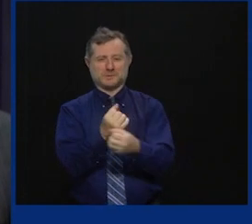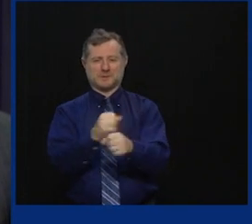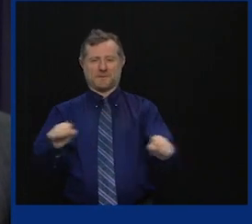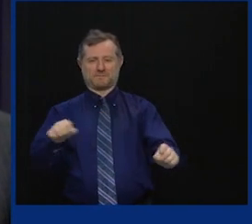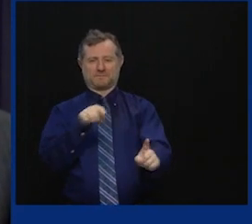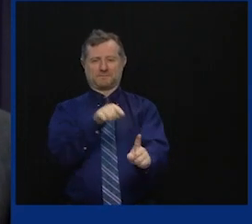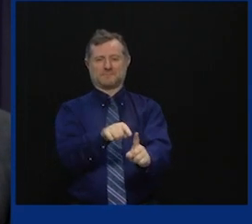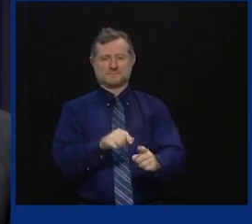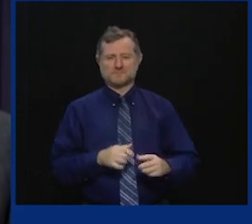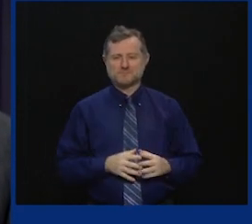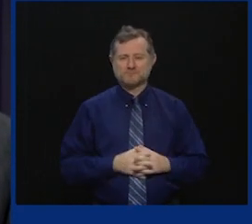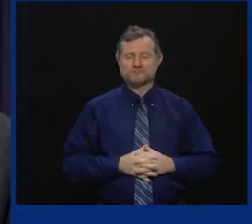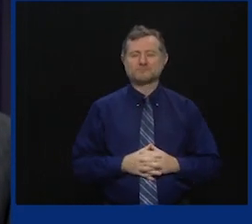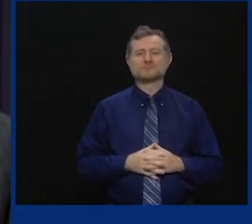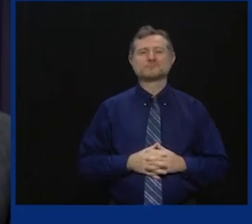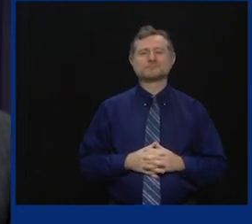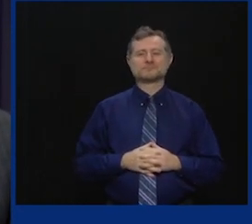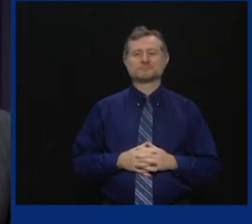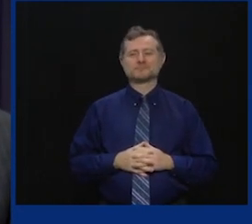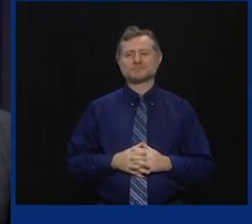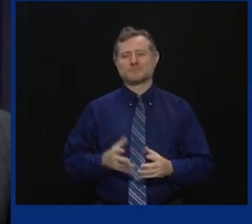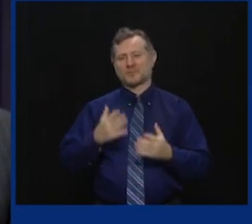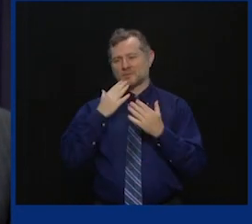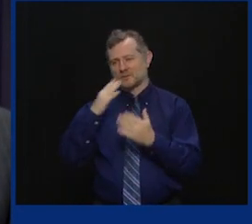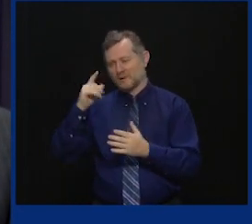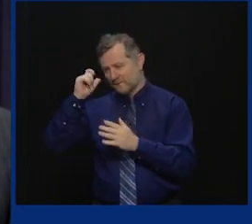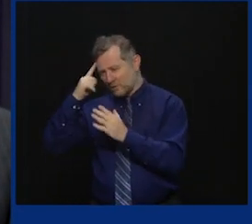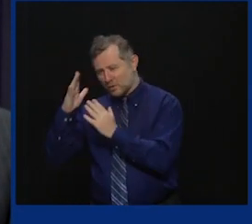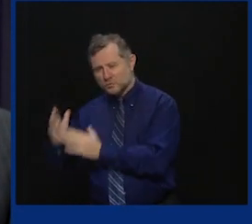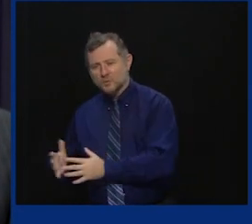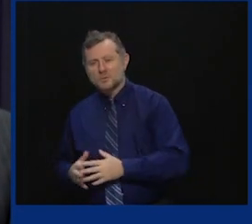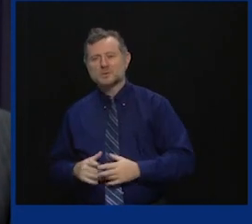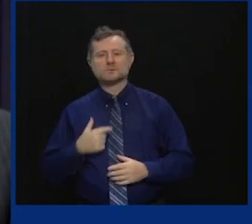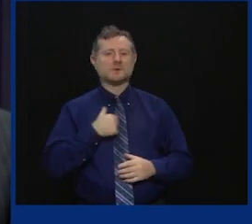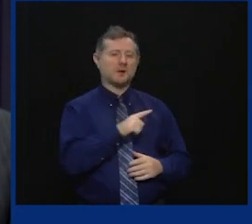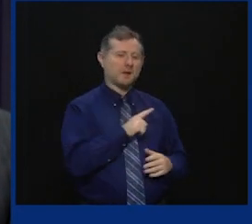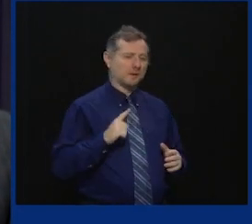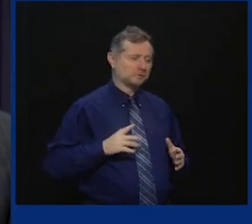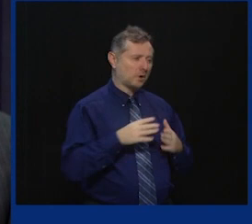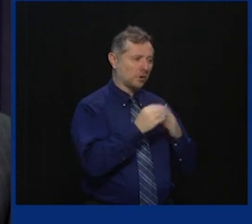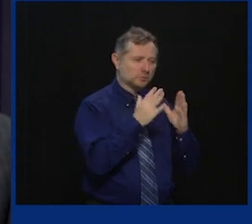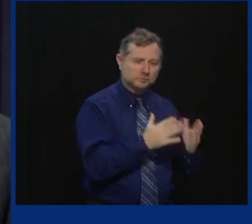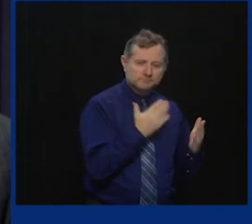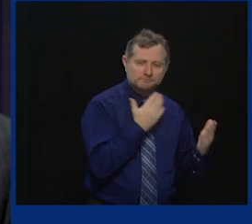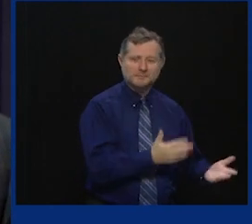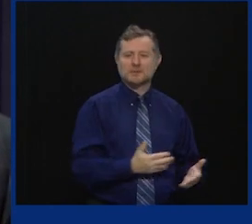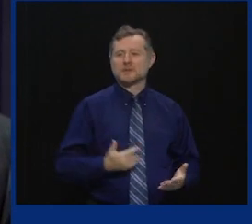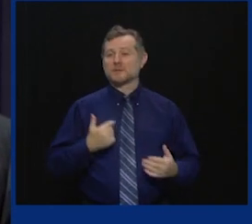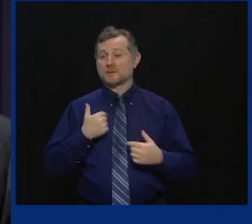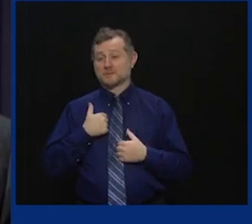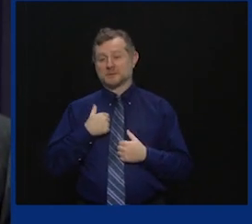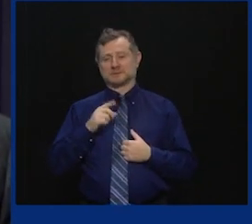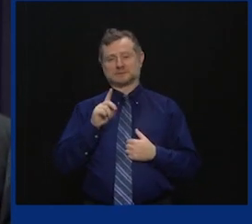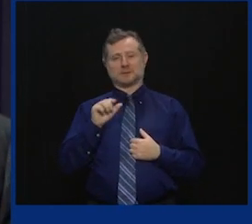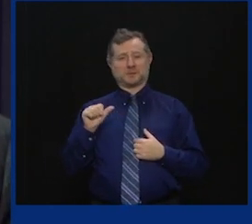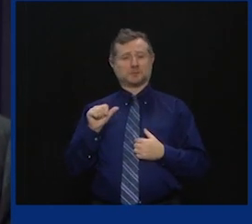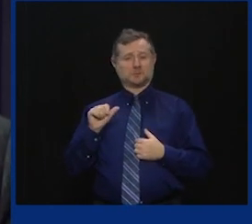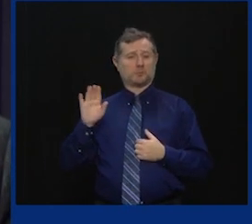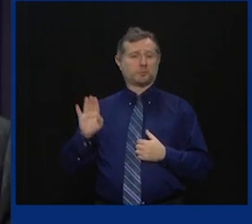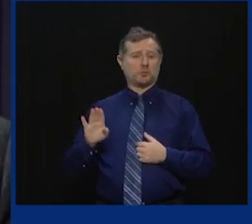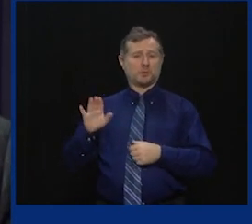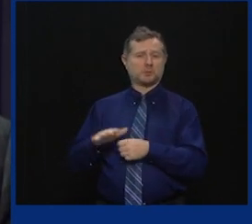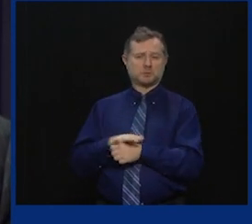our legislative leaders, I am thankful as the DA of Brooklyn, entrusted with the safety of my community, but